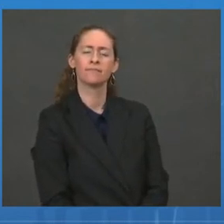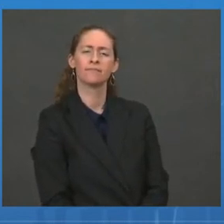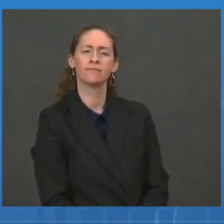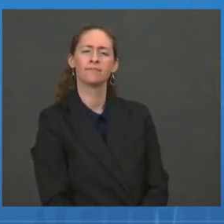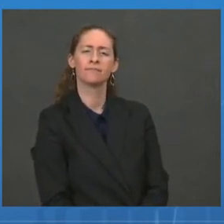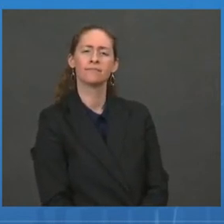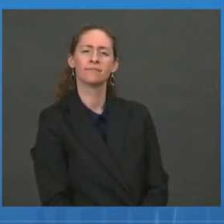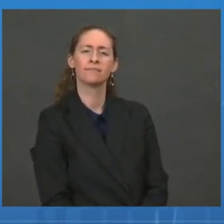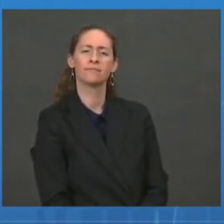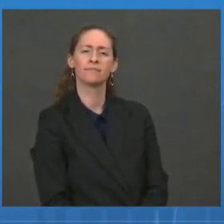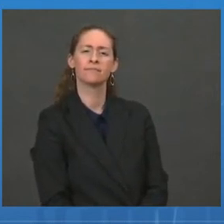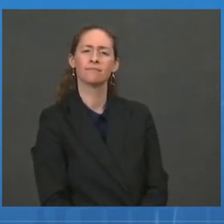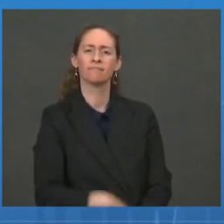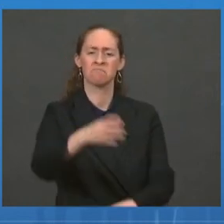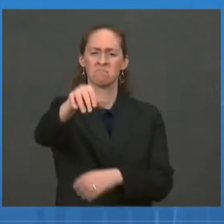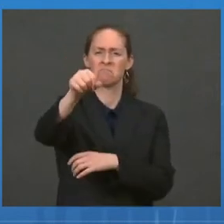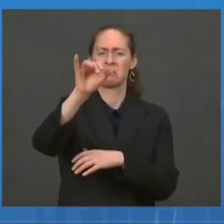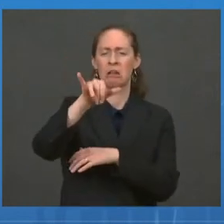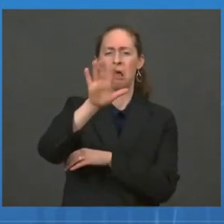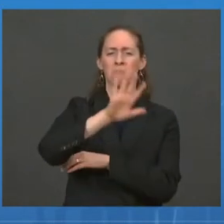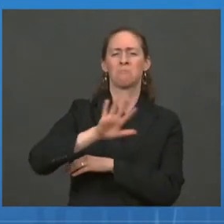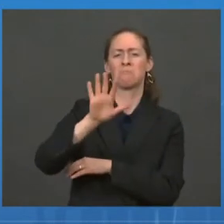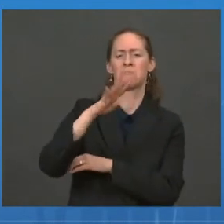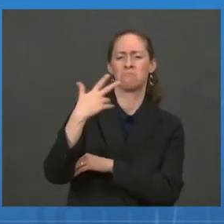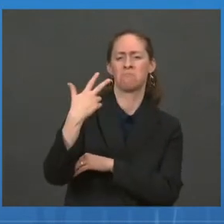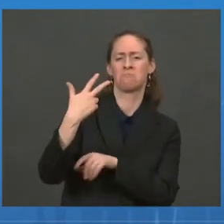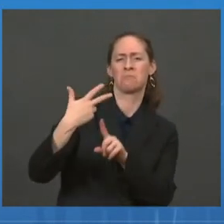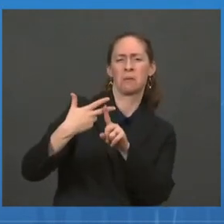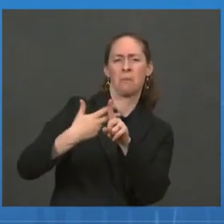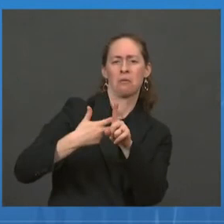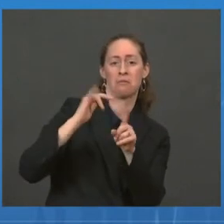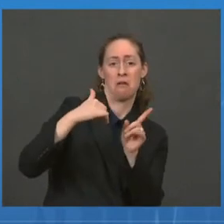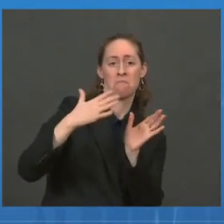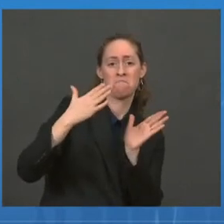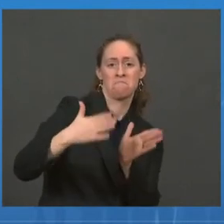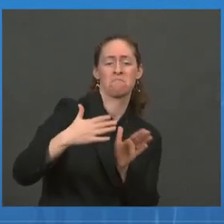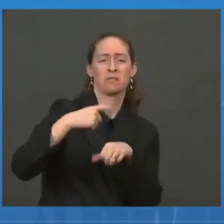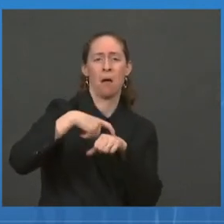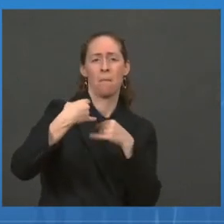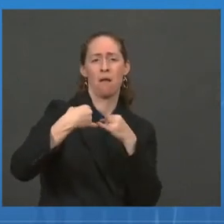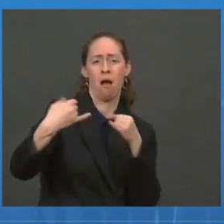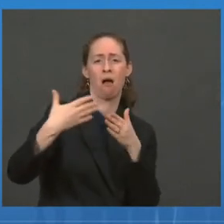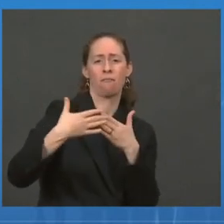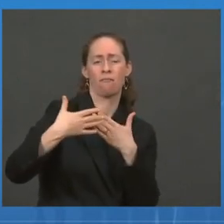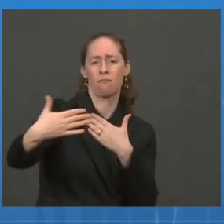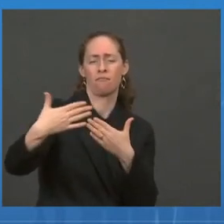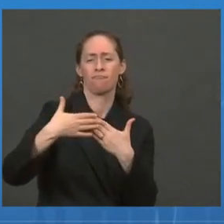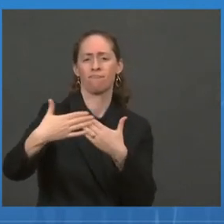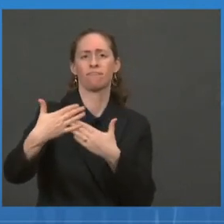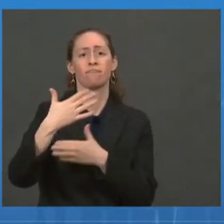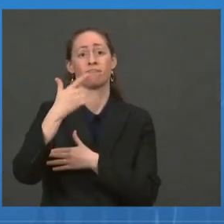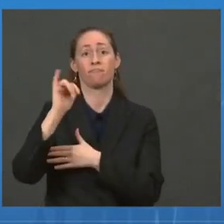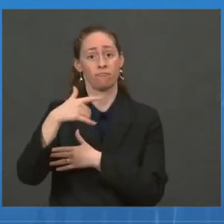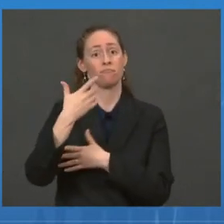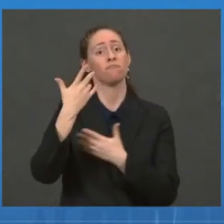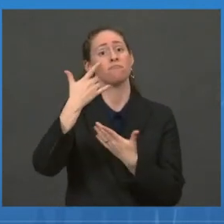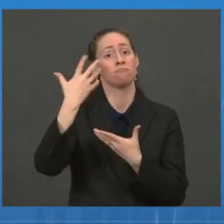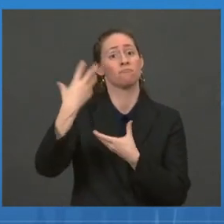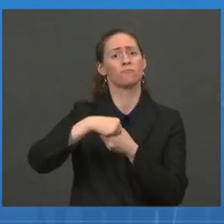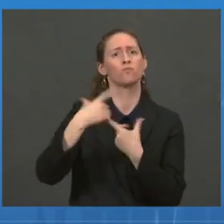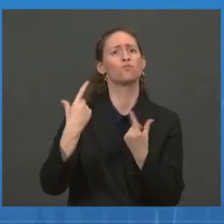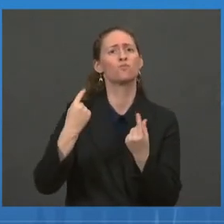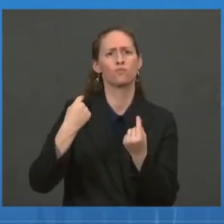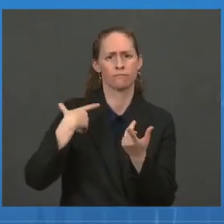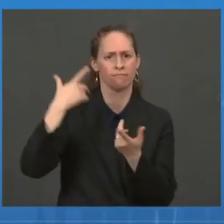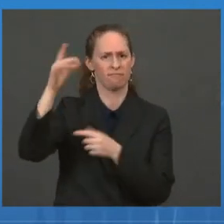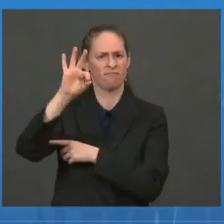authorization and recommendation but also time to manufacture enough doses for the american public that's obviously